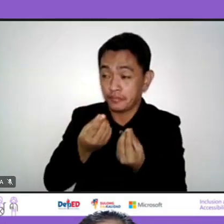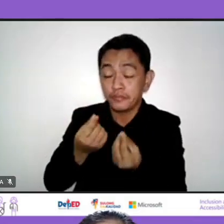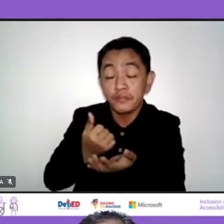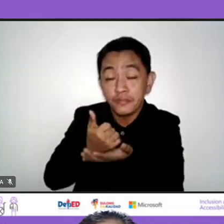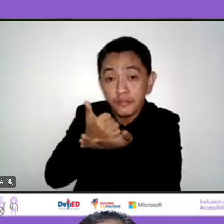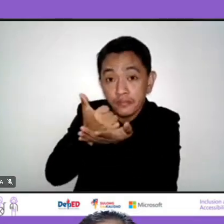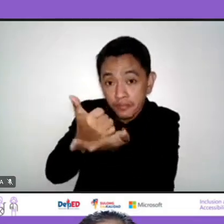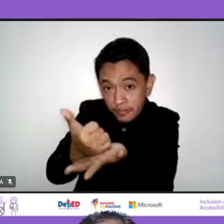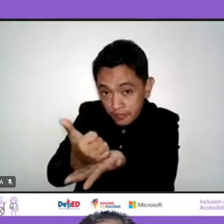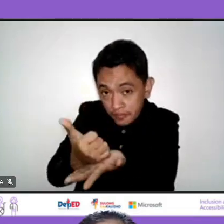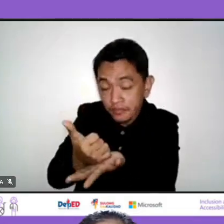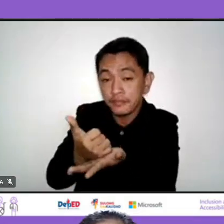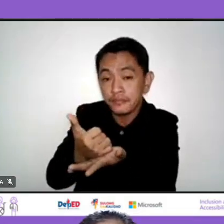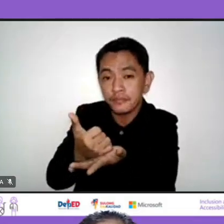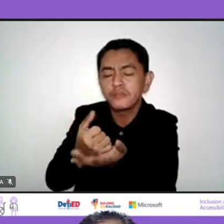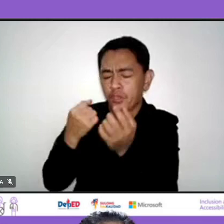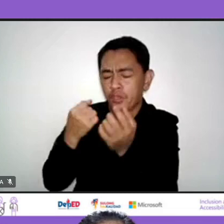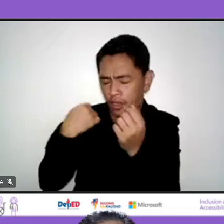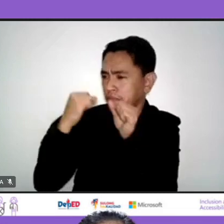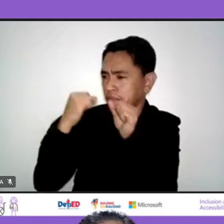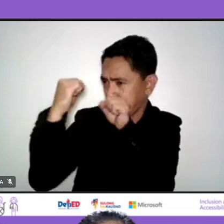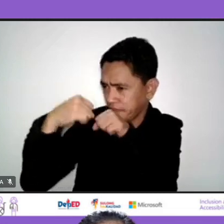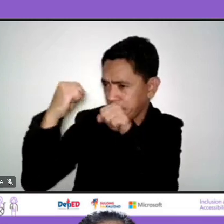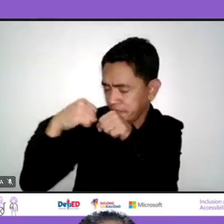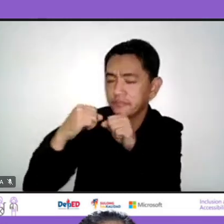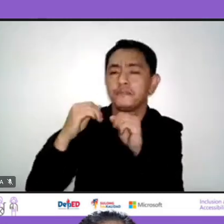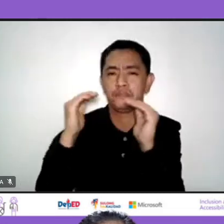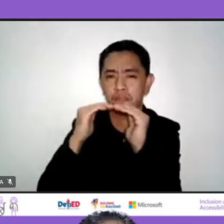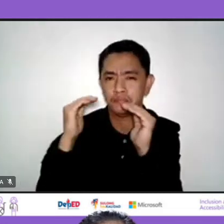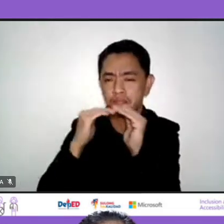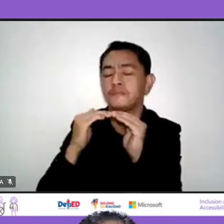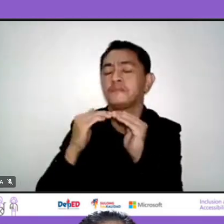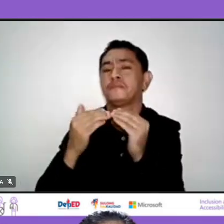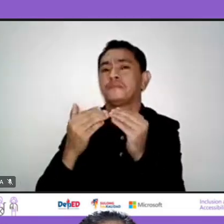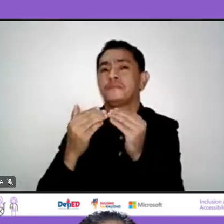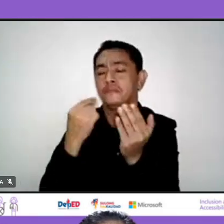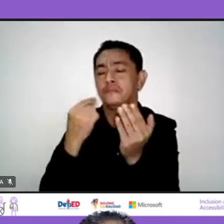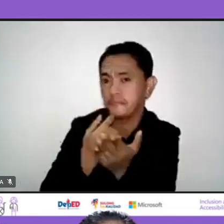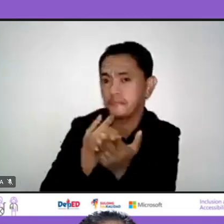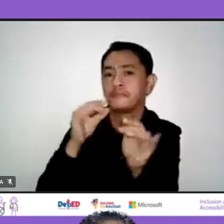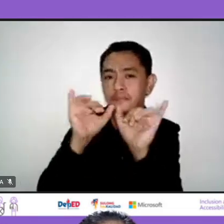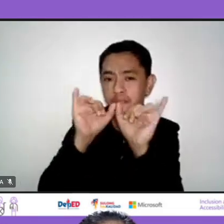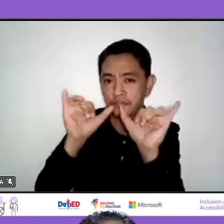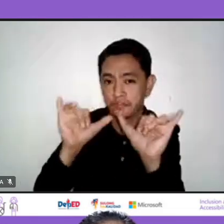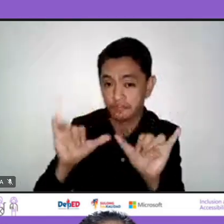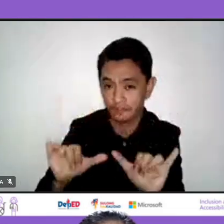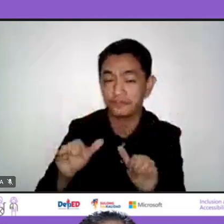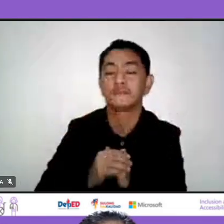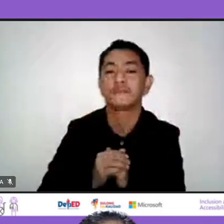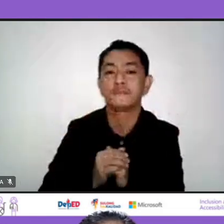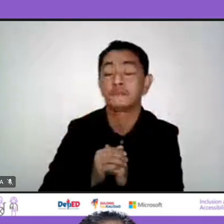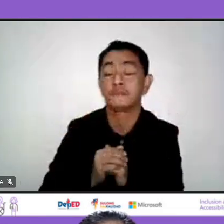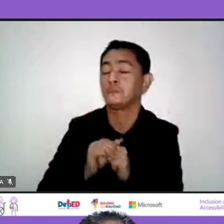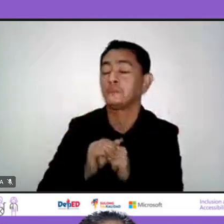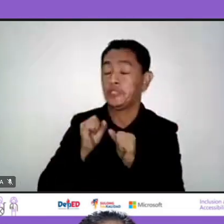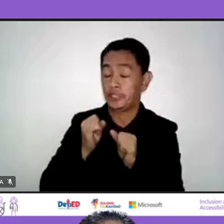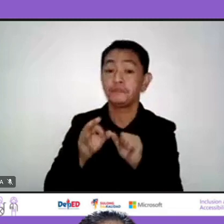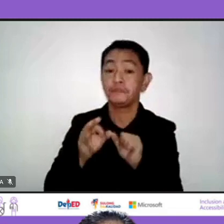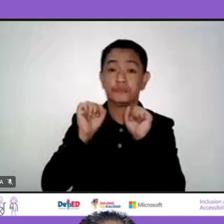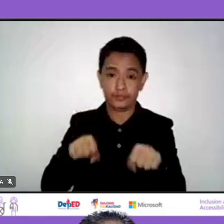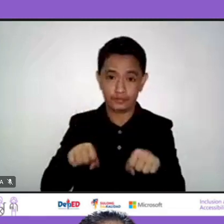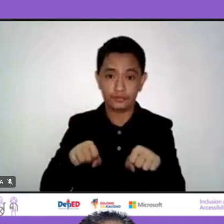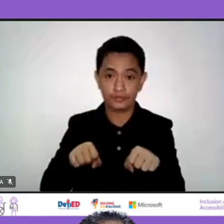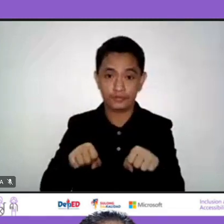expectations. And if your accommodations will be given, then pwede pa naman mag-work out ng fair adjustments in the